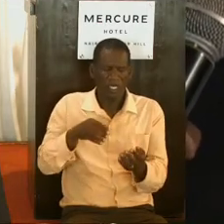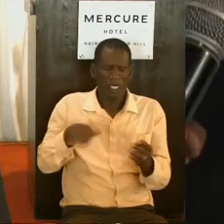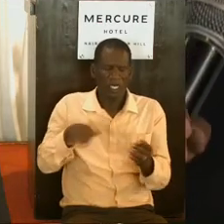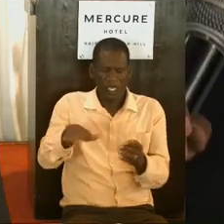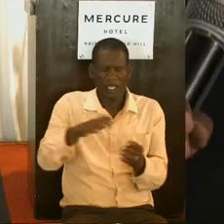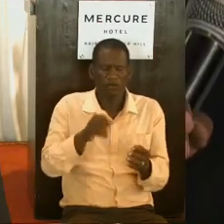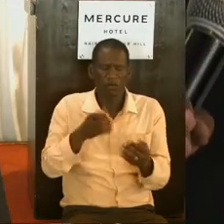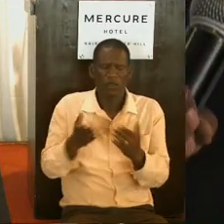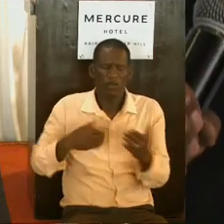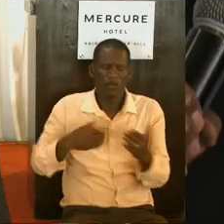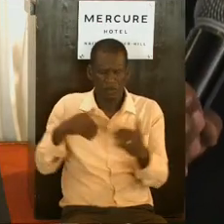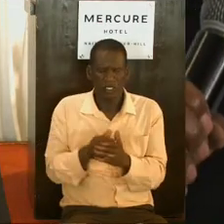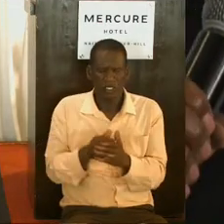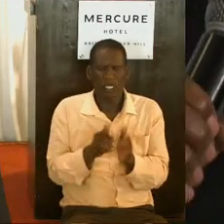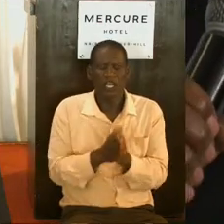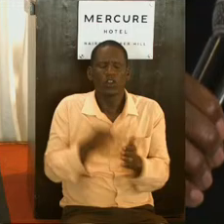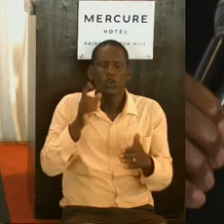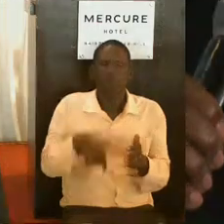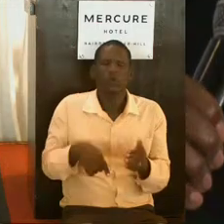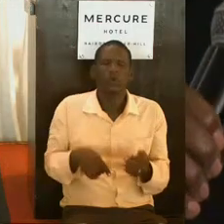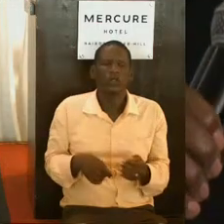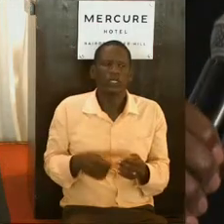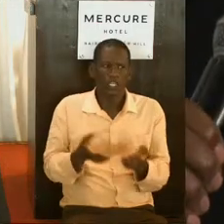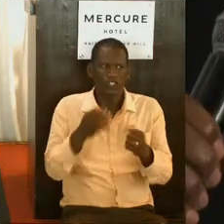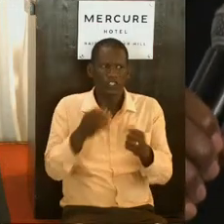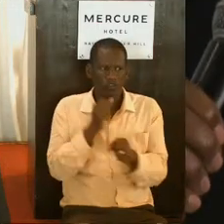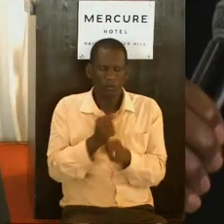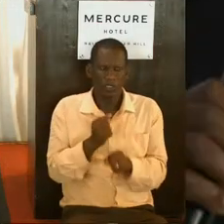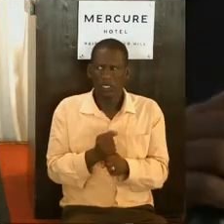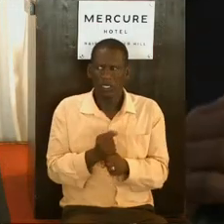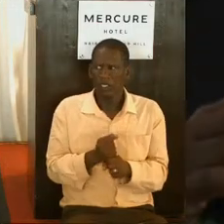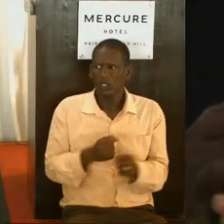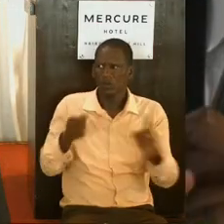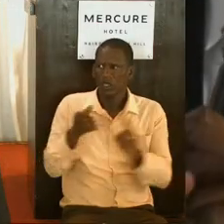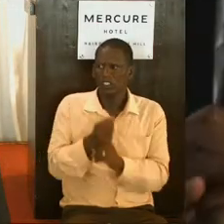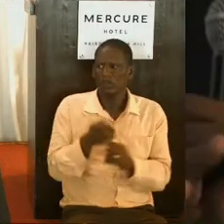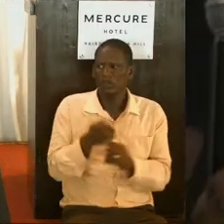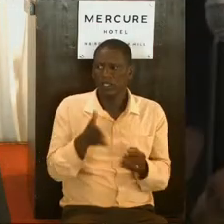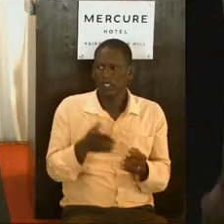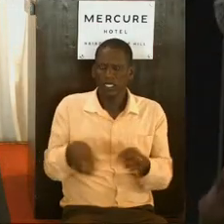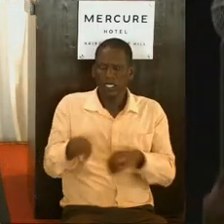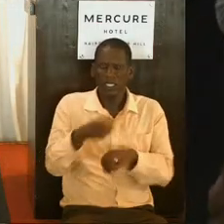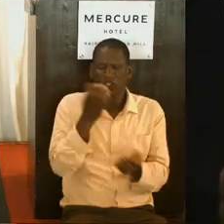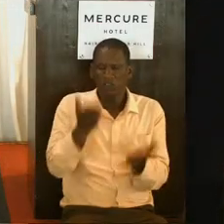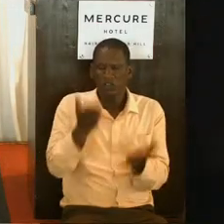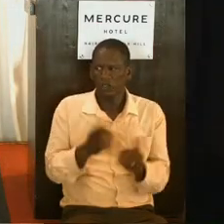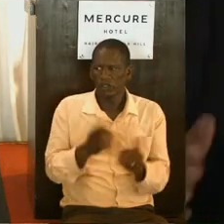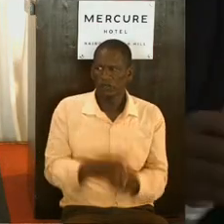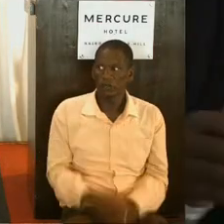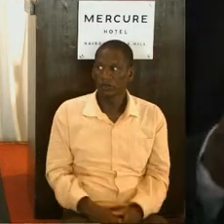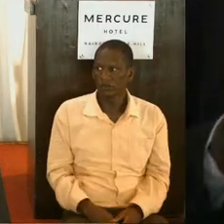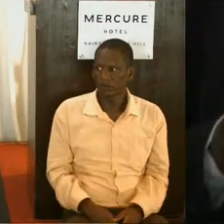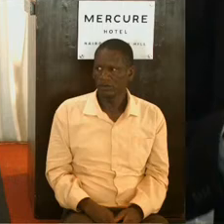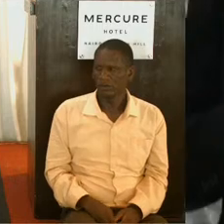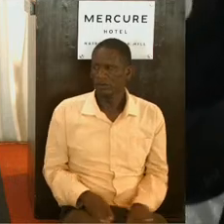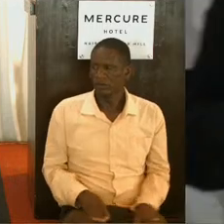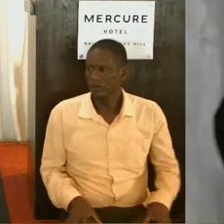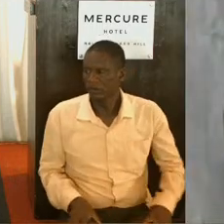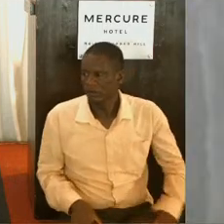where we are and what it needs to be done to realize this National values and principles of governance